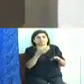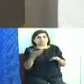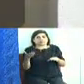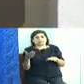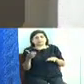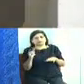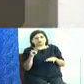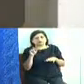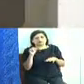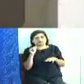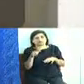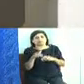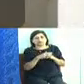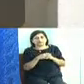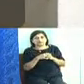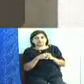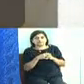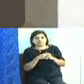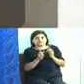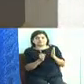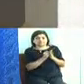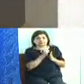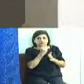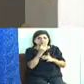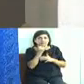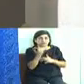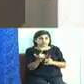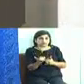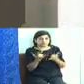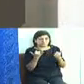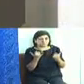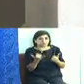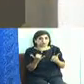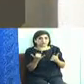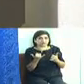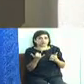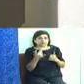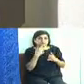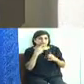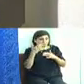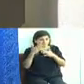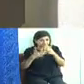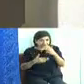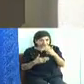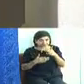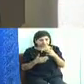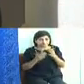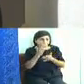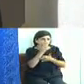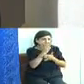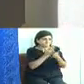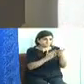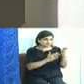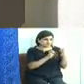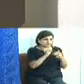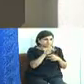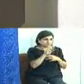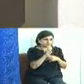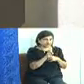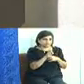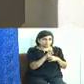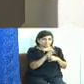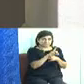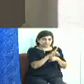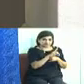all. Our scripture today says, at the end of it, it says, some of the seed landed